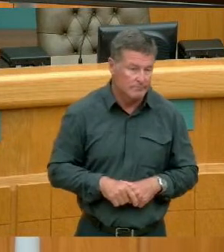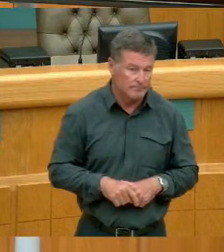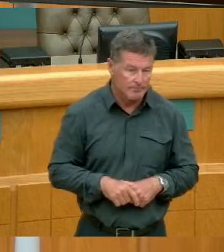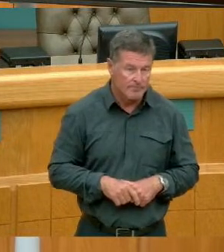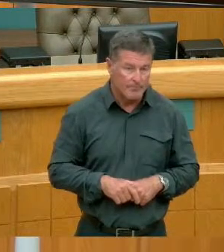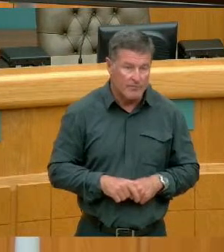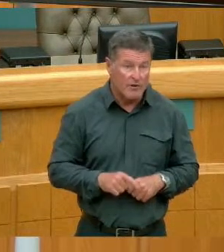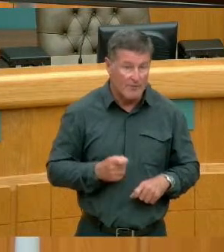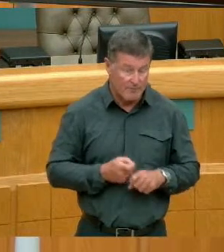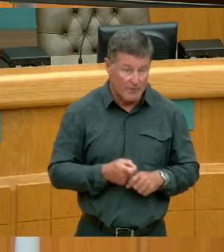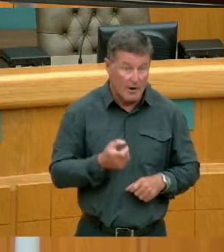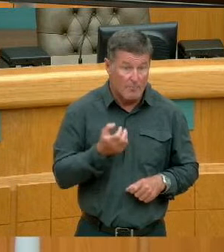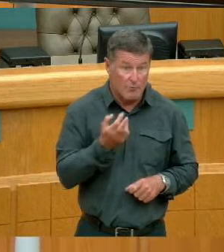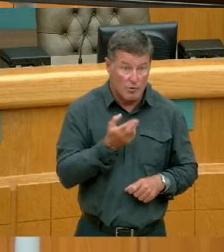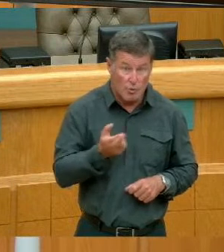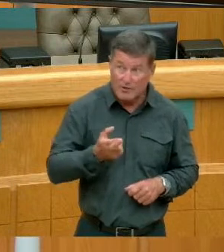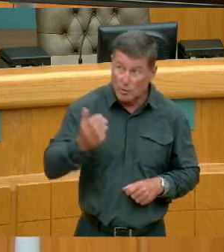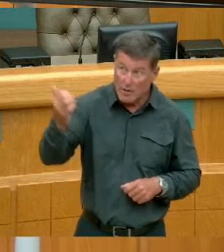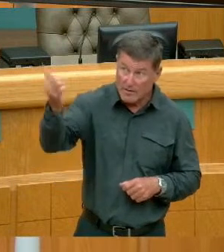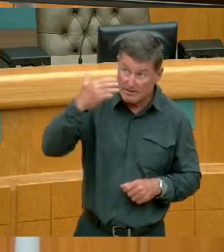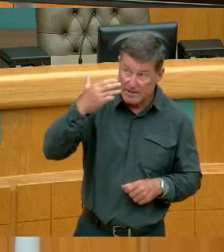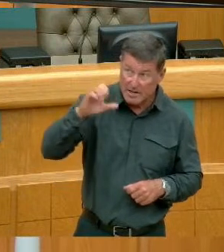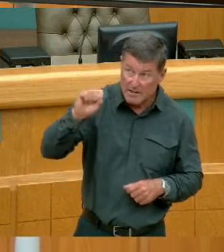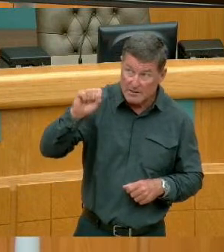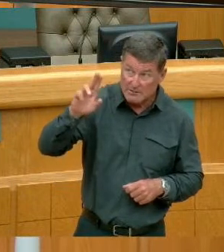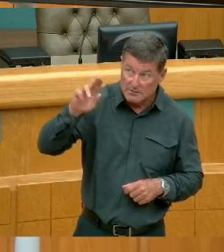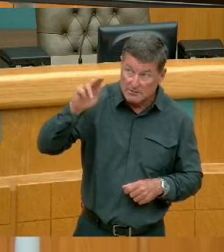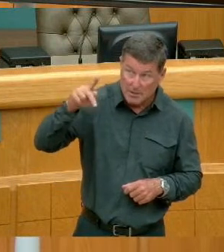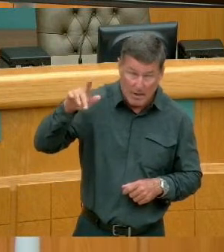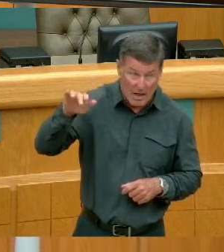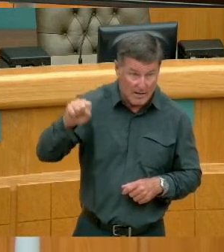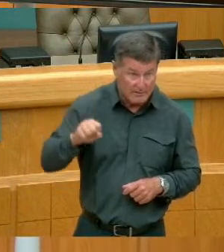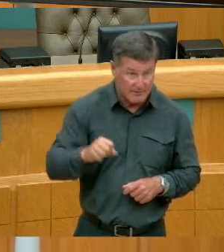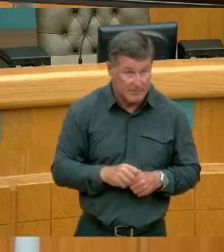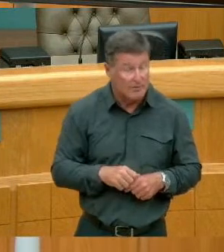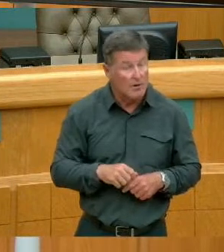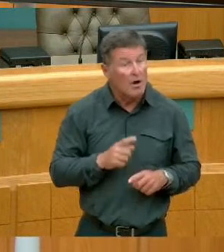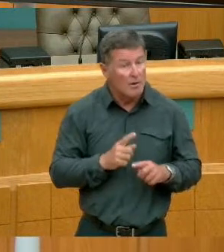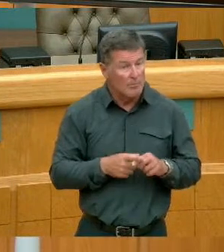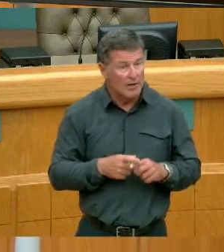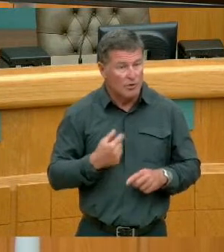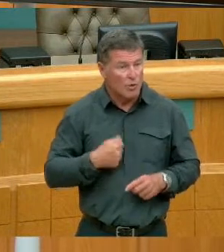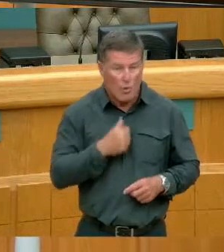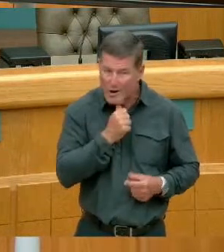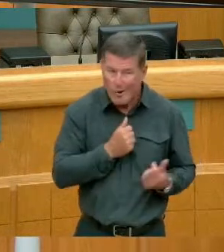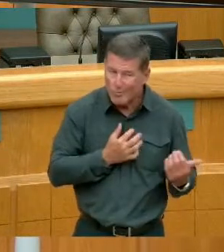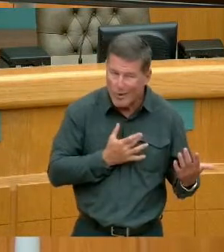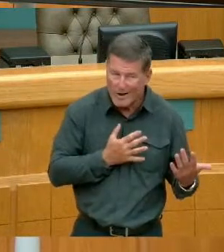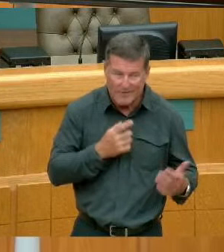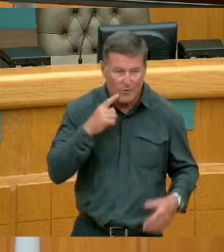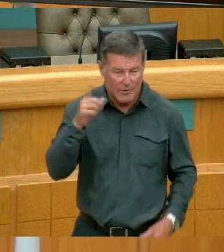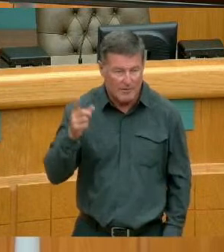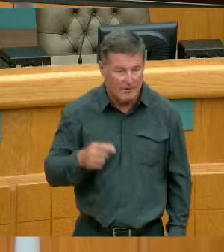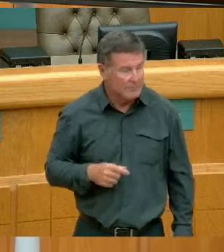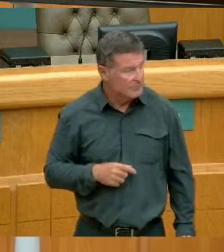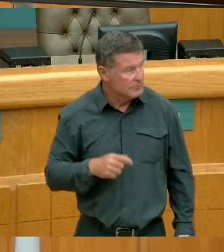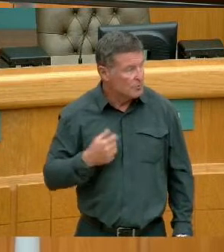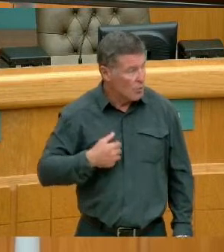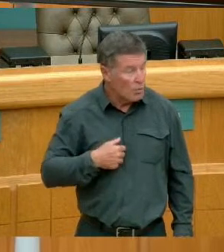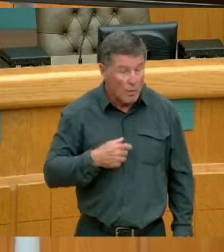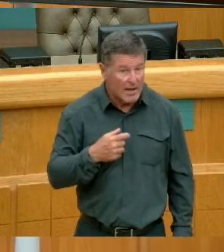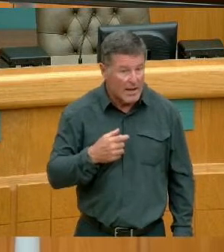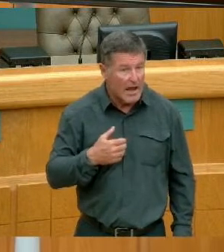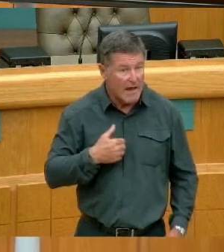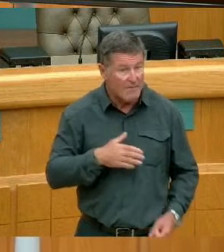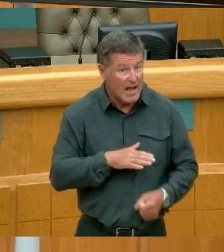from the resources that we're waiting on, but just to make people feel good, we're not waiting on that, right? So we said we do have